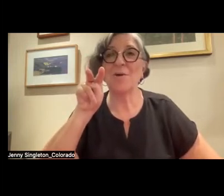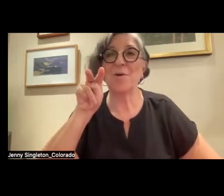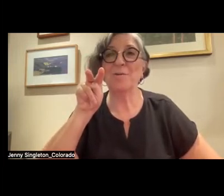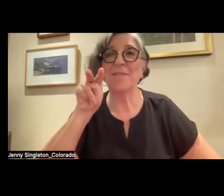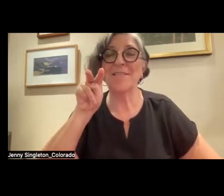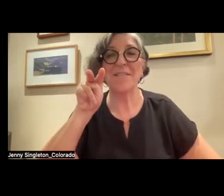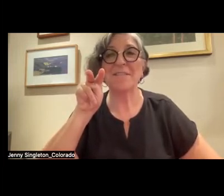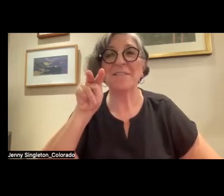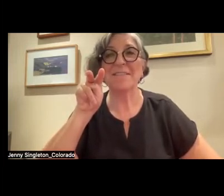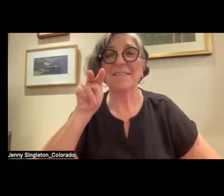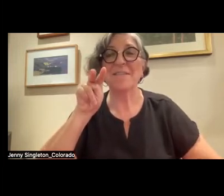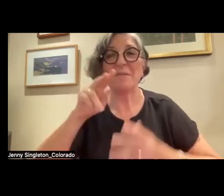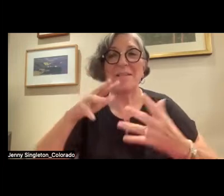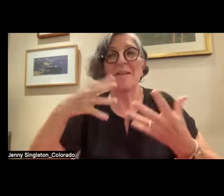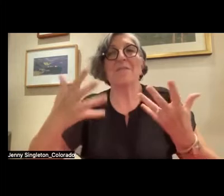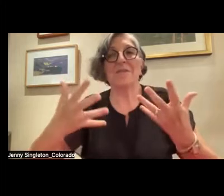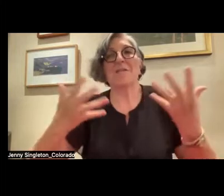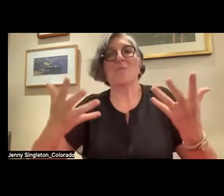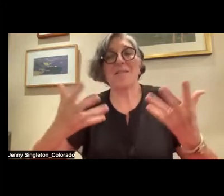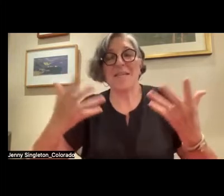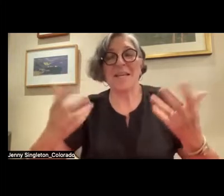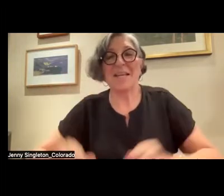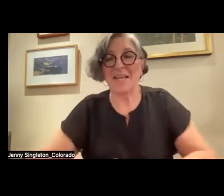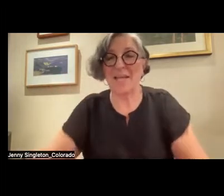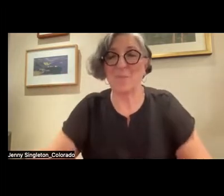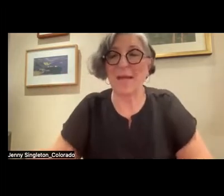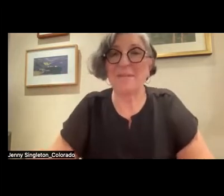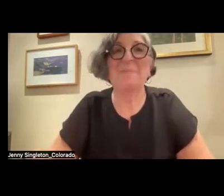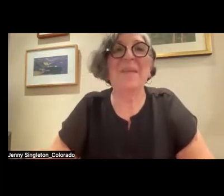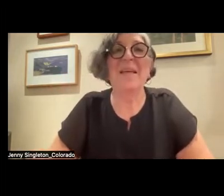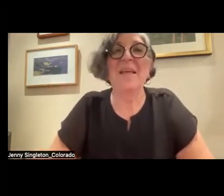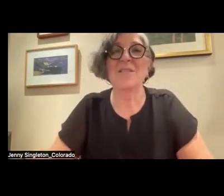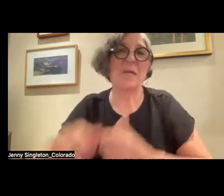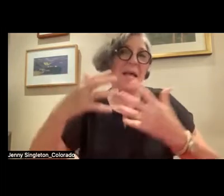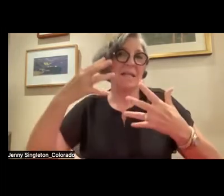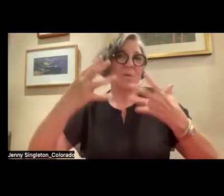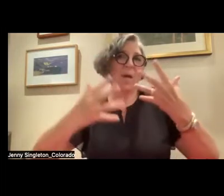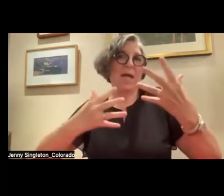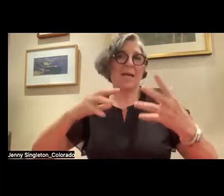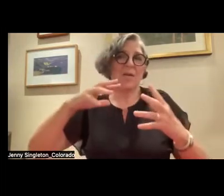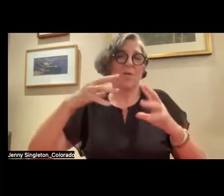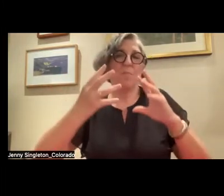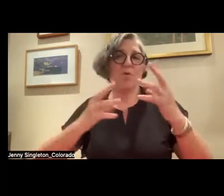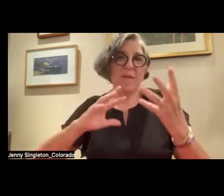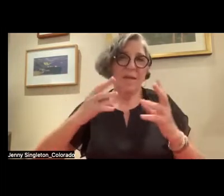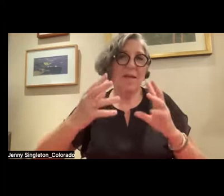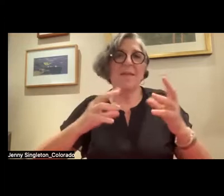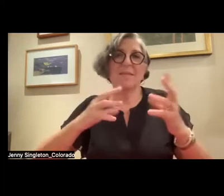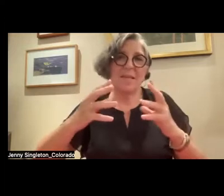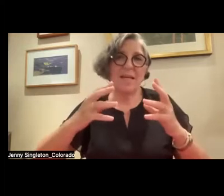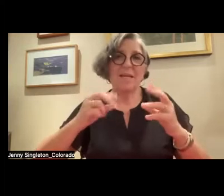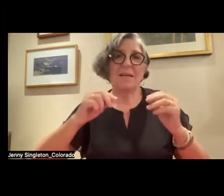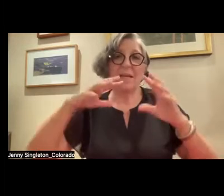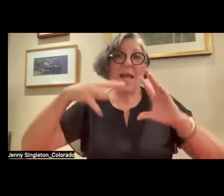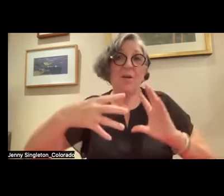I just hold it still. So that's also expressing an aspect. So again, the way that you're moving